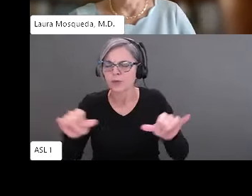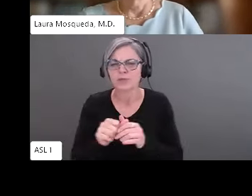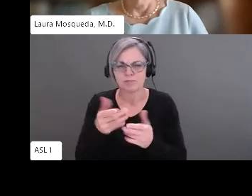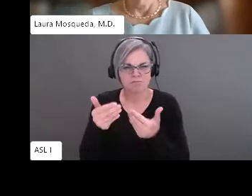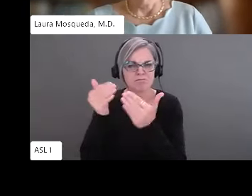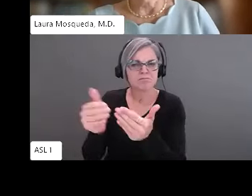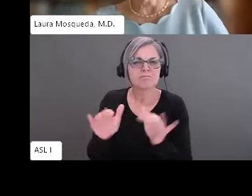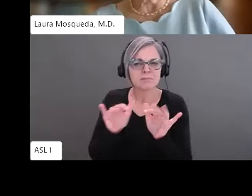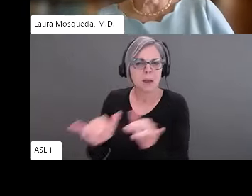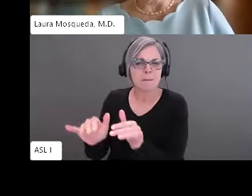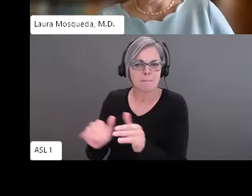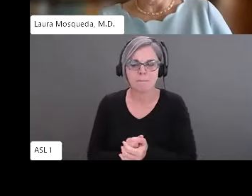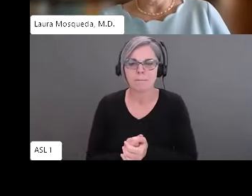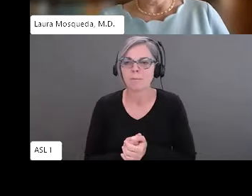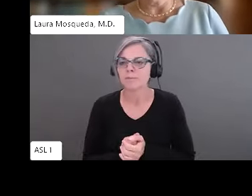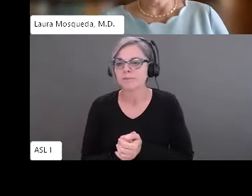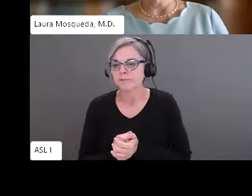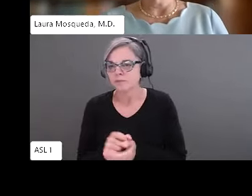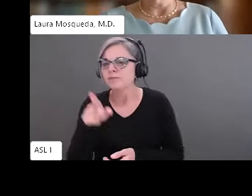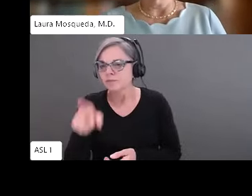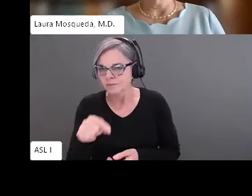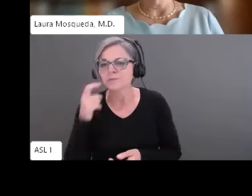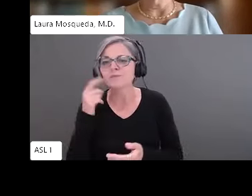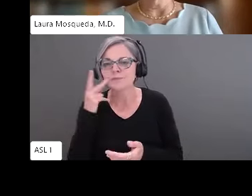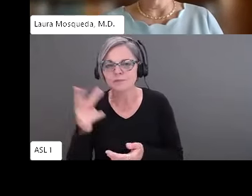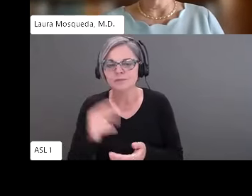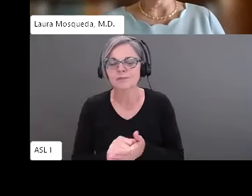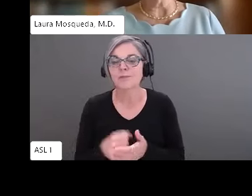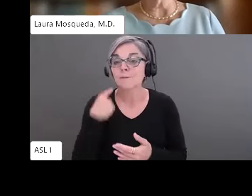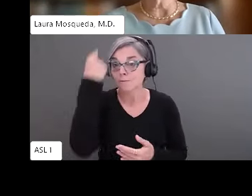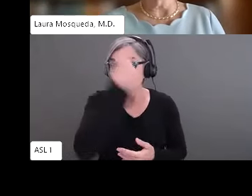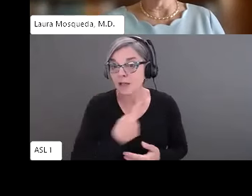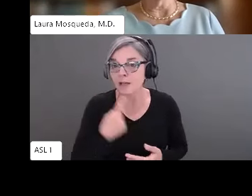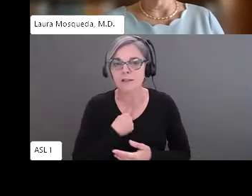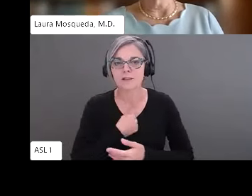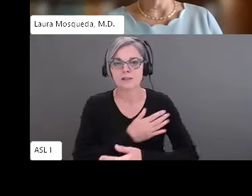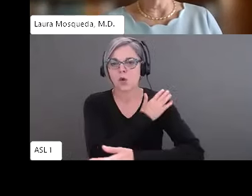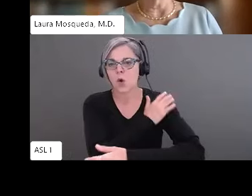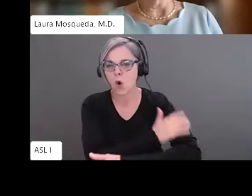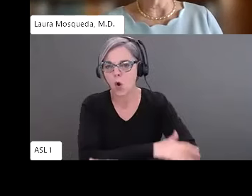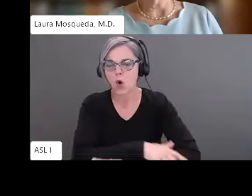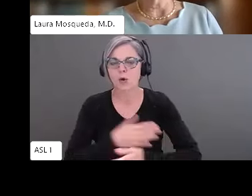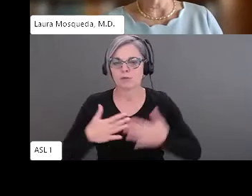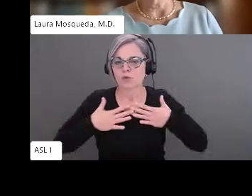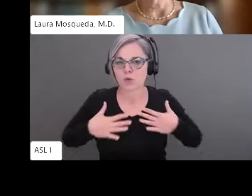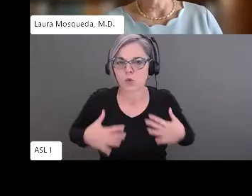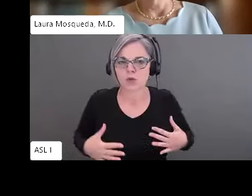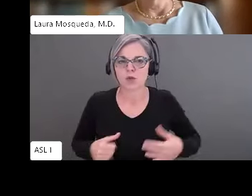Right. So face, arms, torso, grabbing too hard. You got